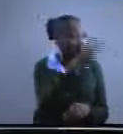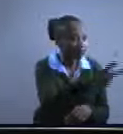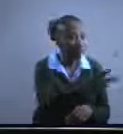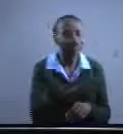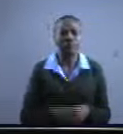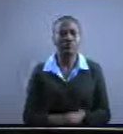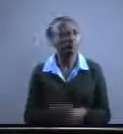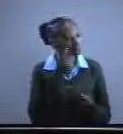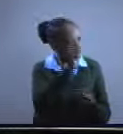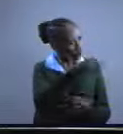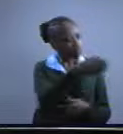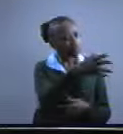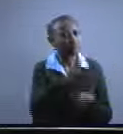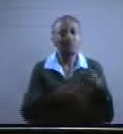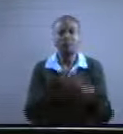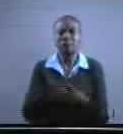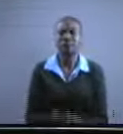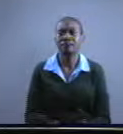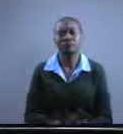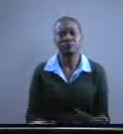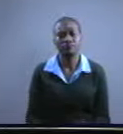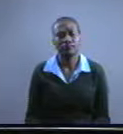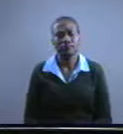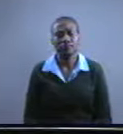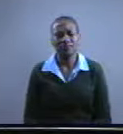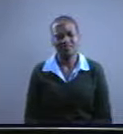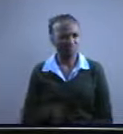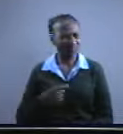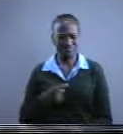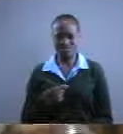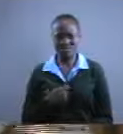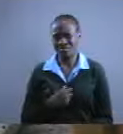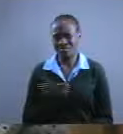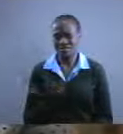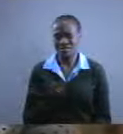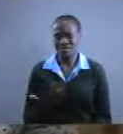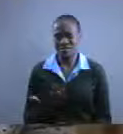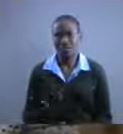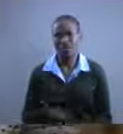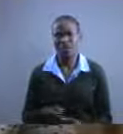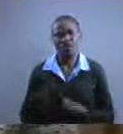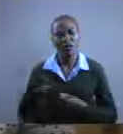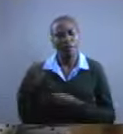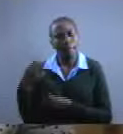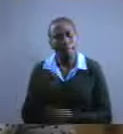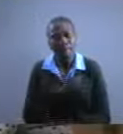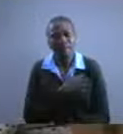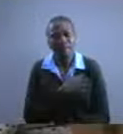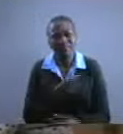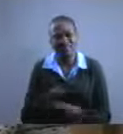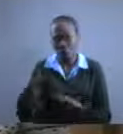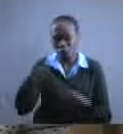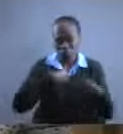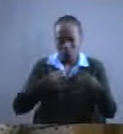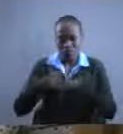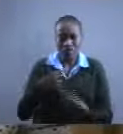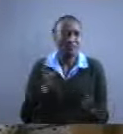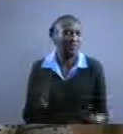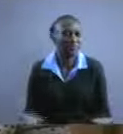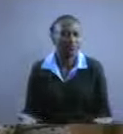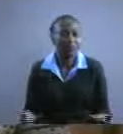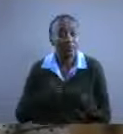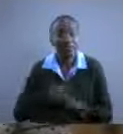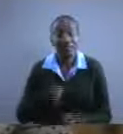Yes, proceed. I take quite great offence to the fact that the minister has launched a personal attack on me and my party. I raised a